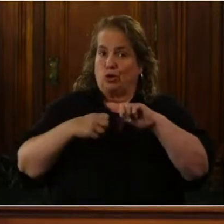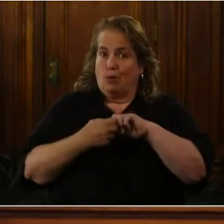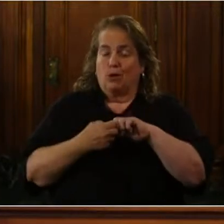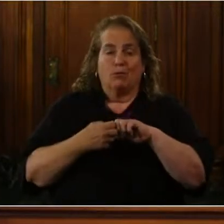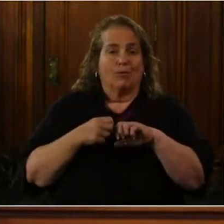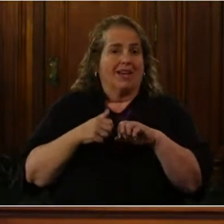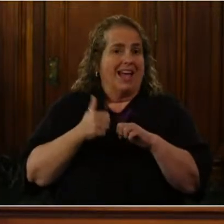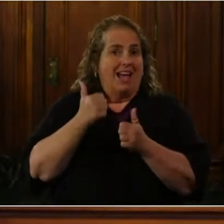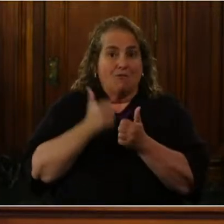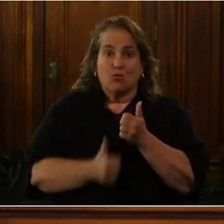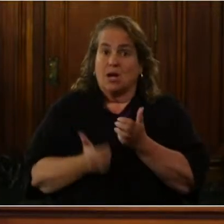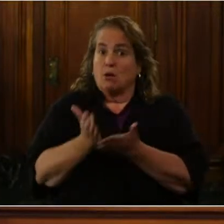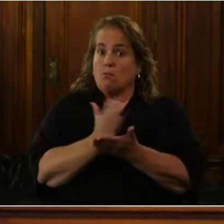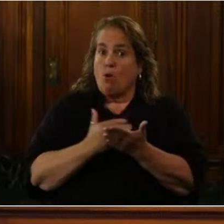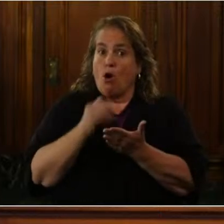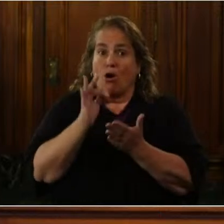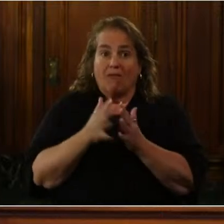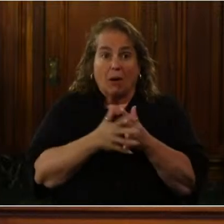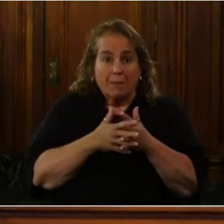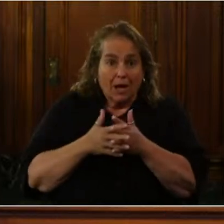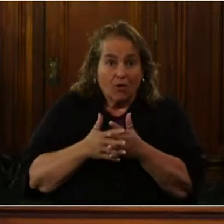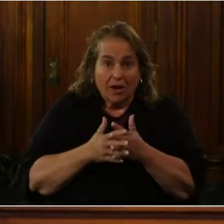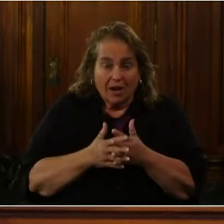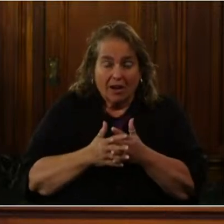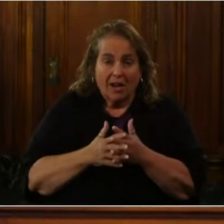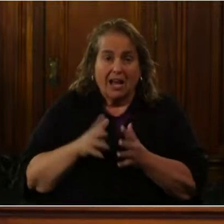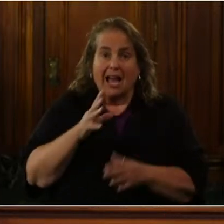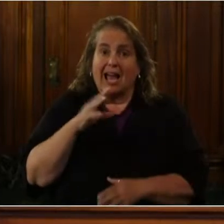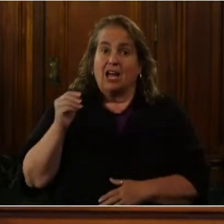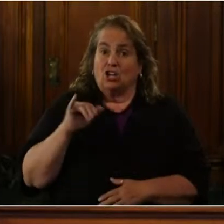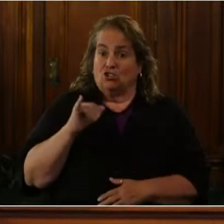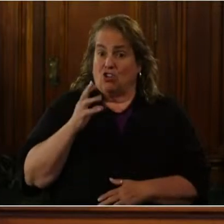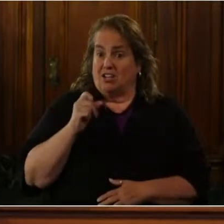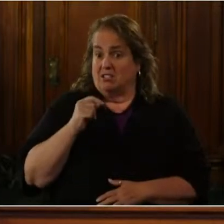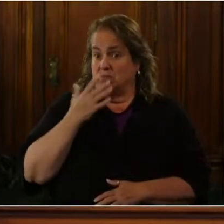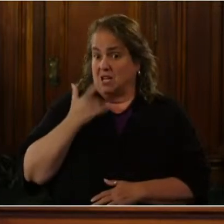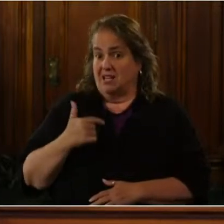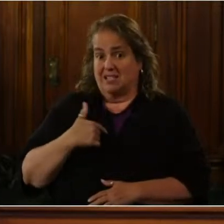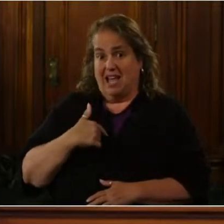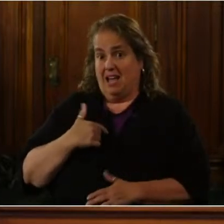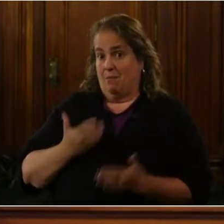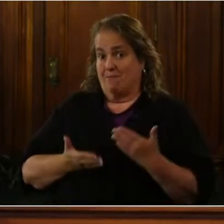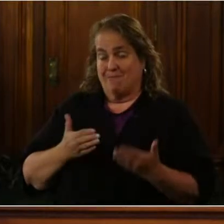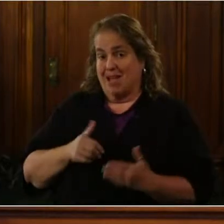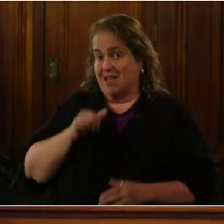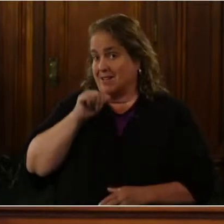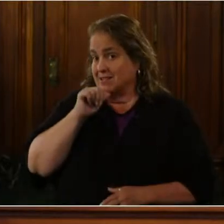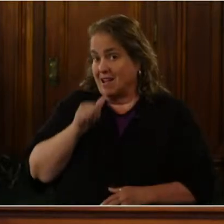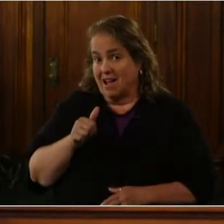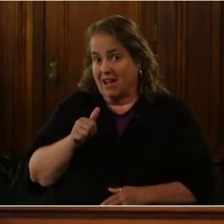part of America. And just because I might not